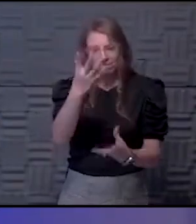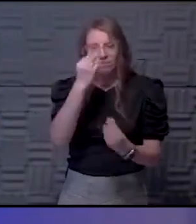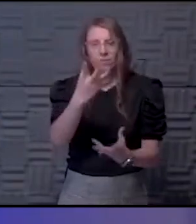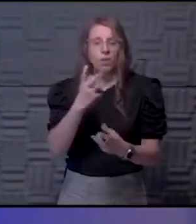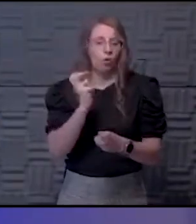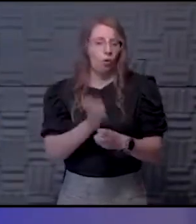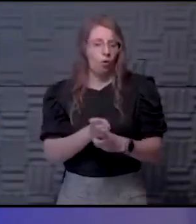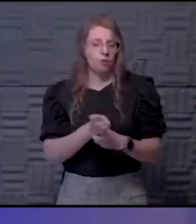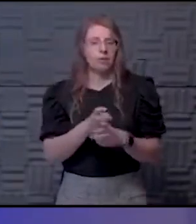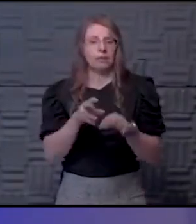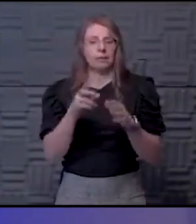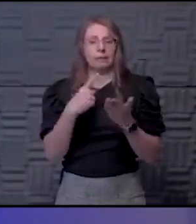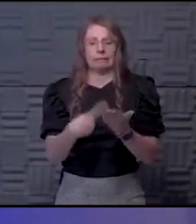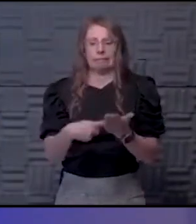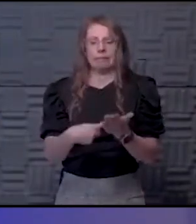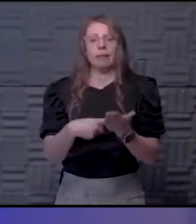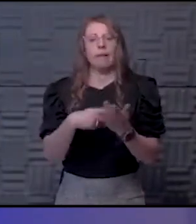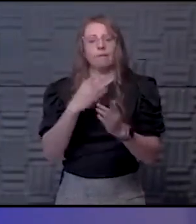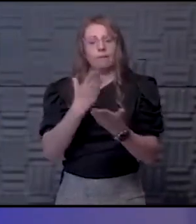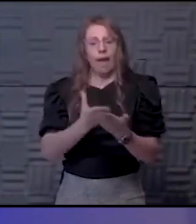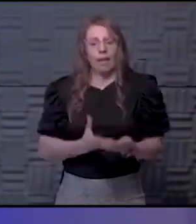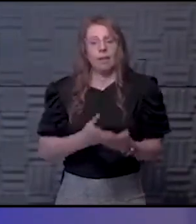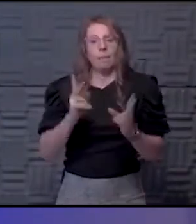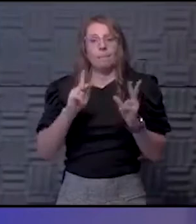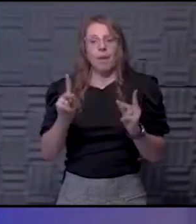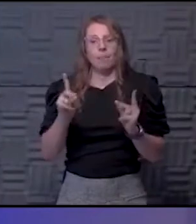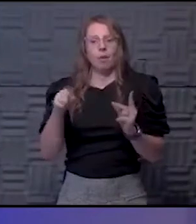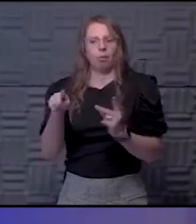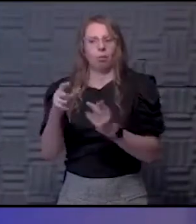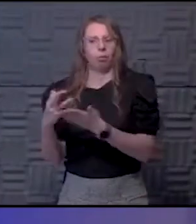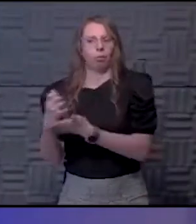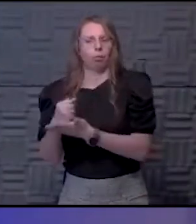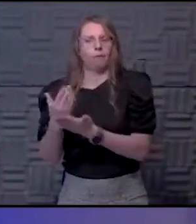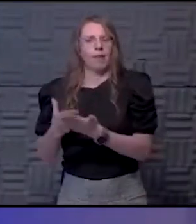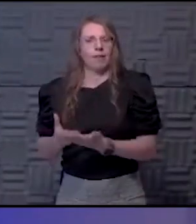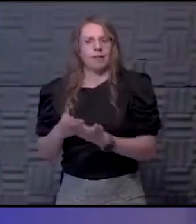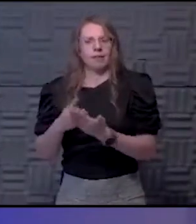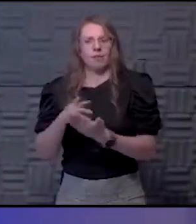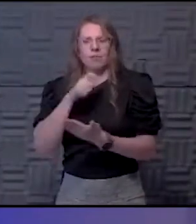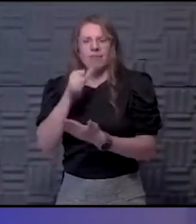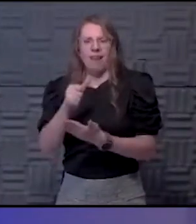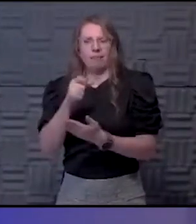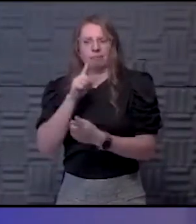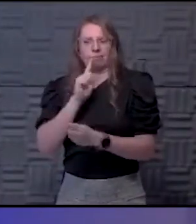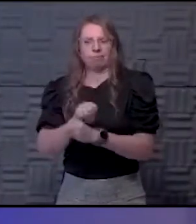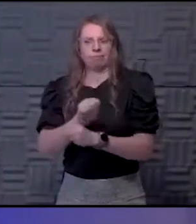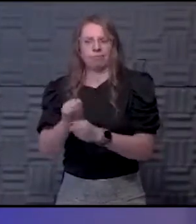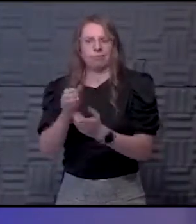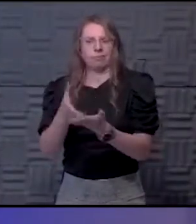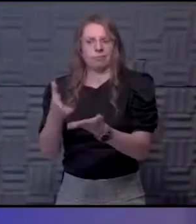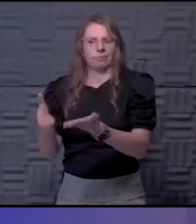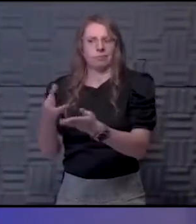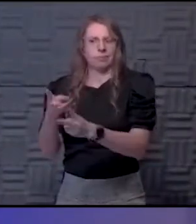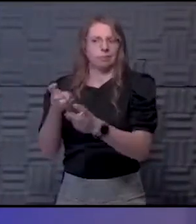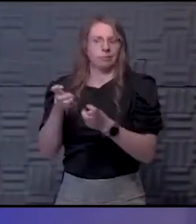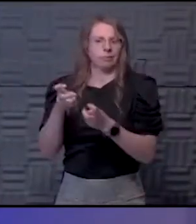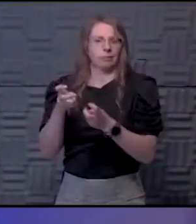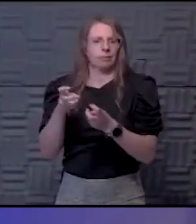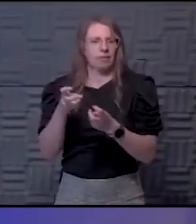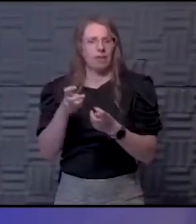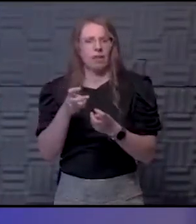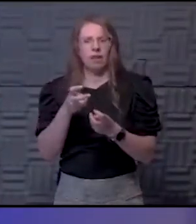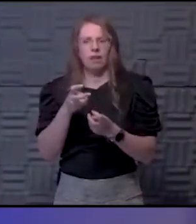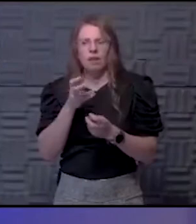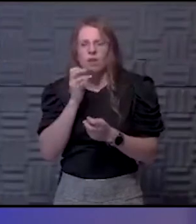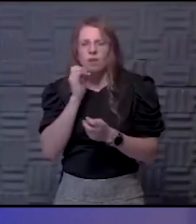the facts when people are getting their facts from untrue sources. And so what is the flawed sequence there